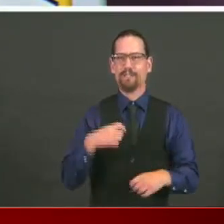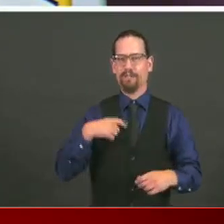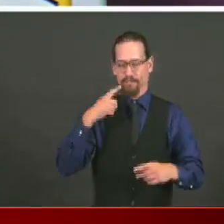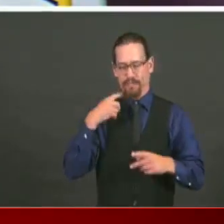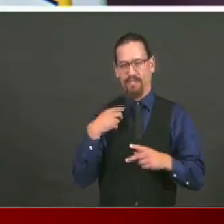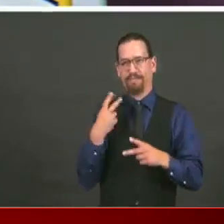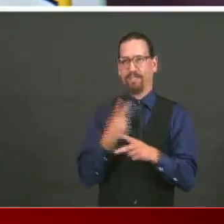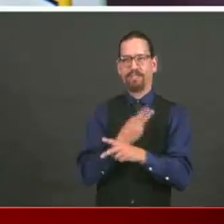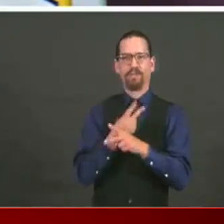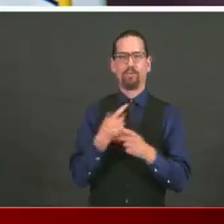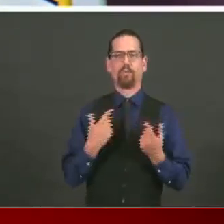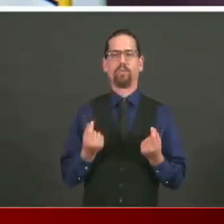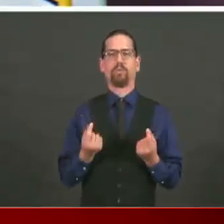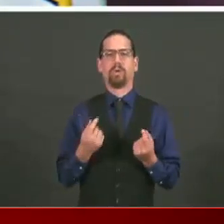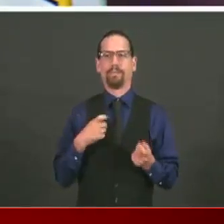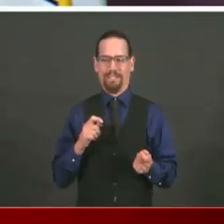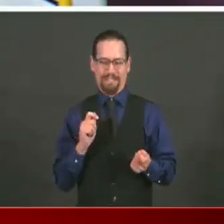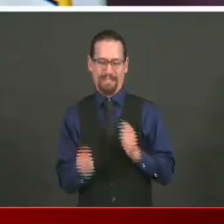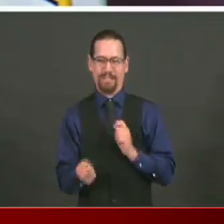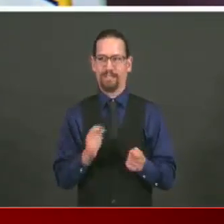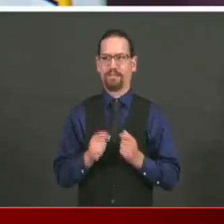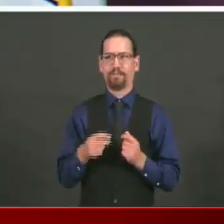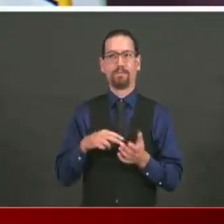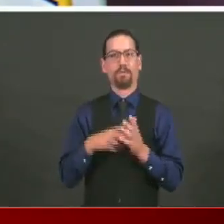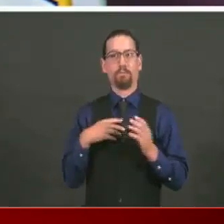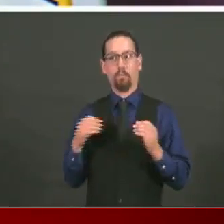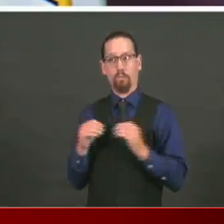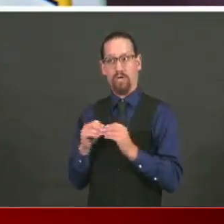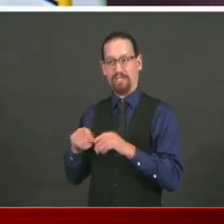what do? We need to do more testing at the Department of Health.